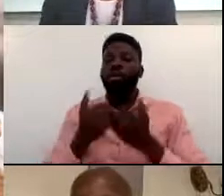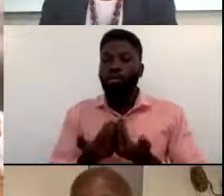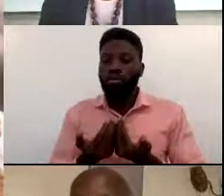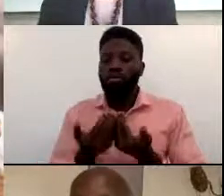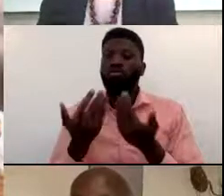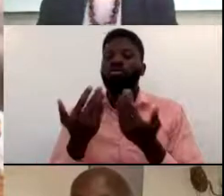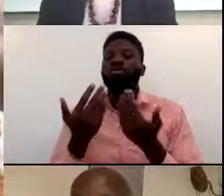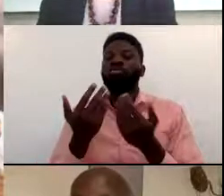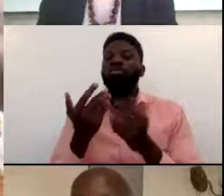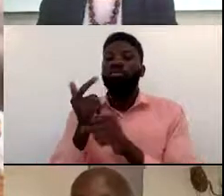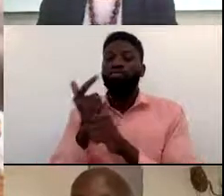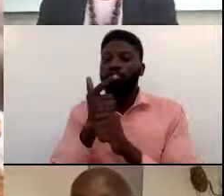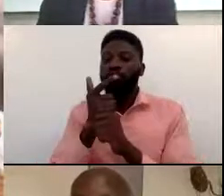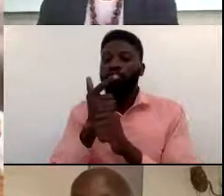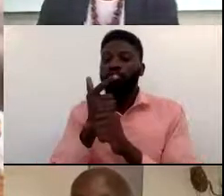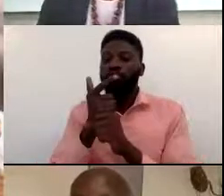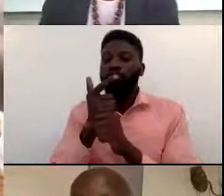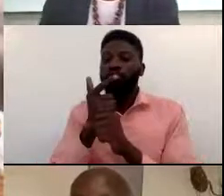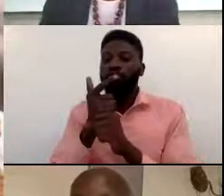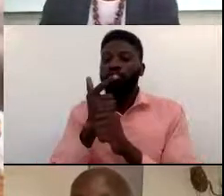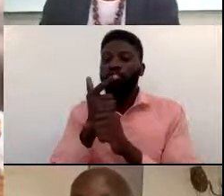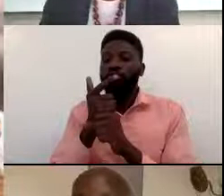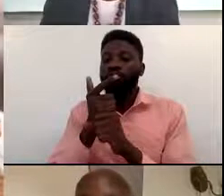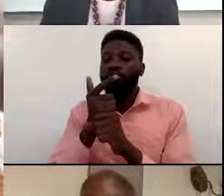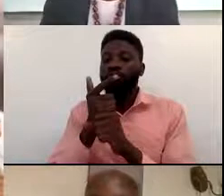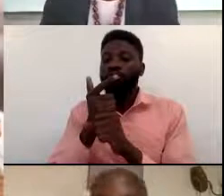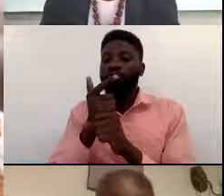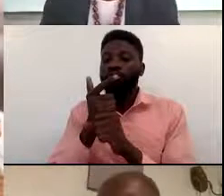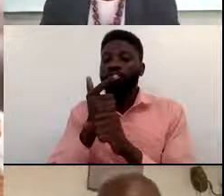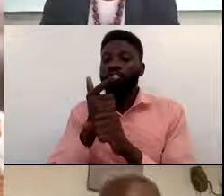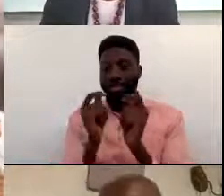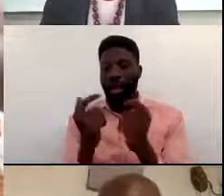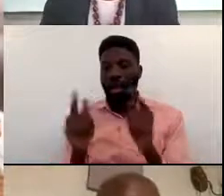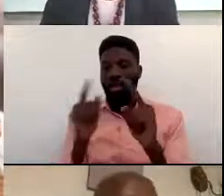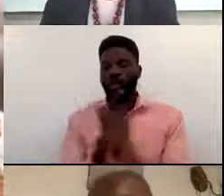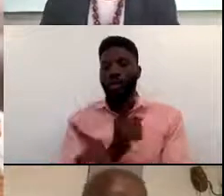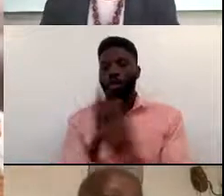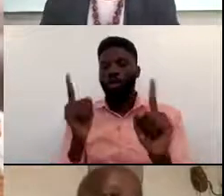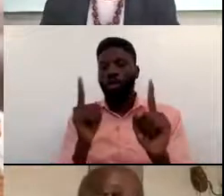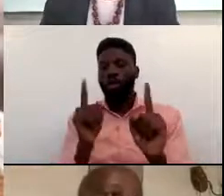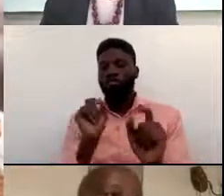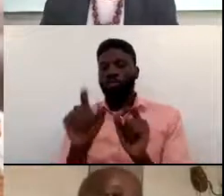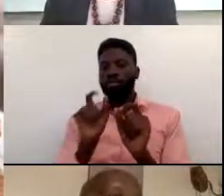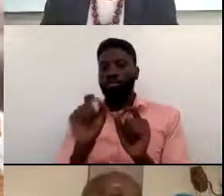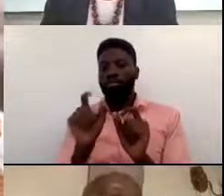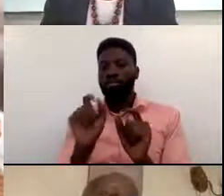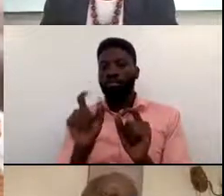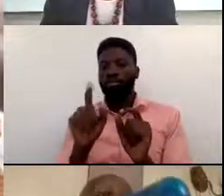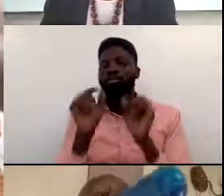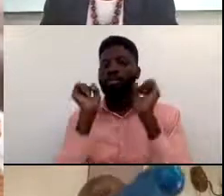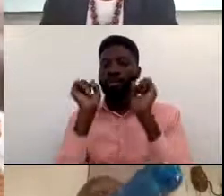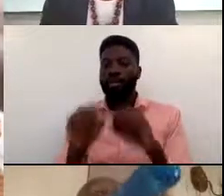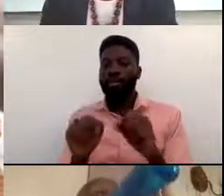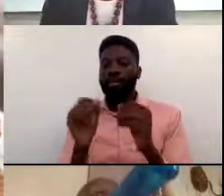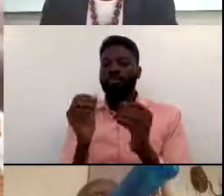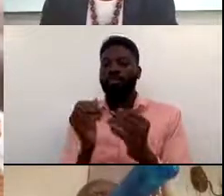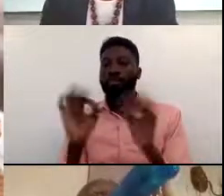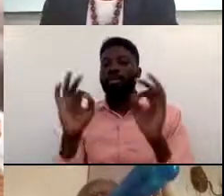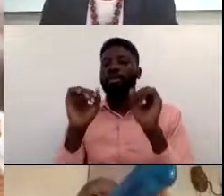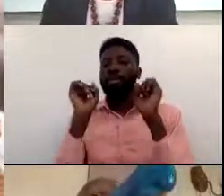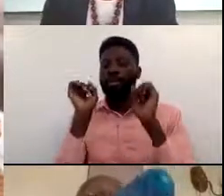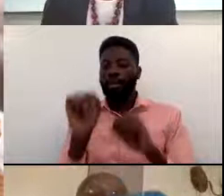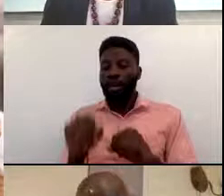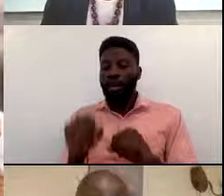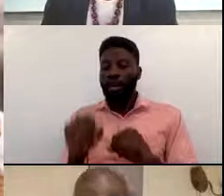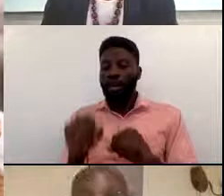chat feature should be allowed for all of you. So during the call, please feel free to send in messages on